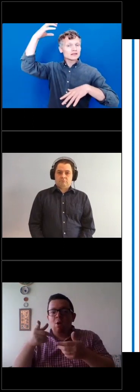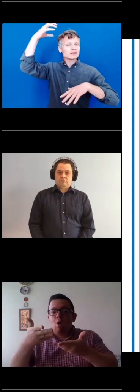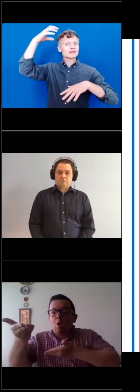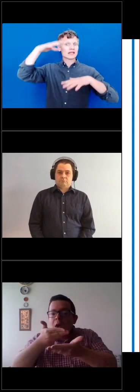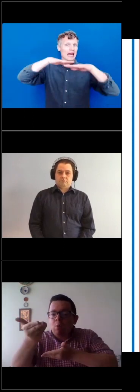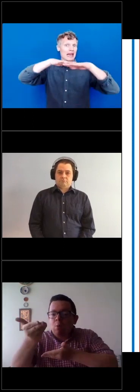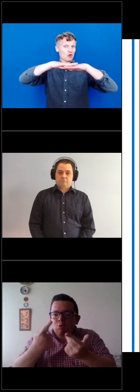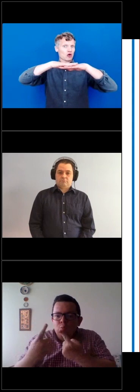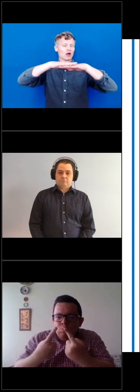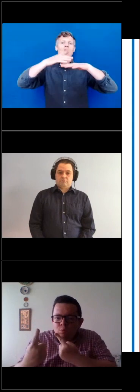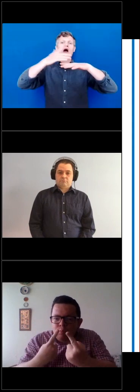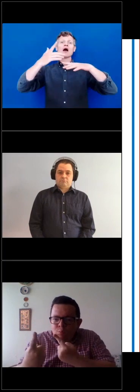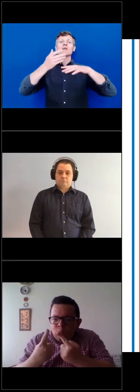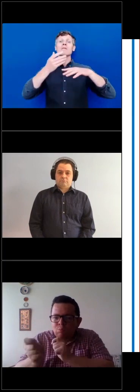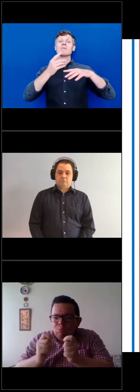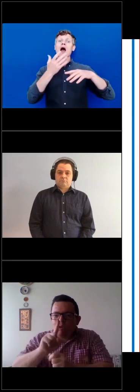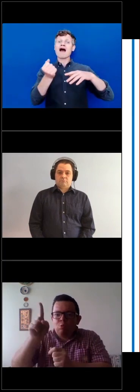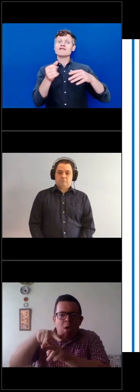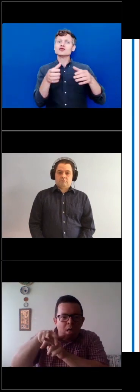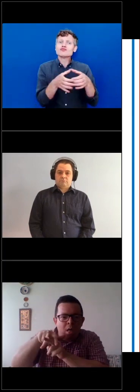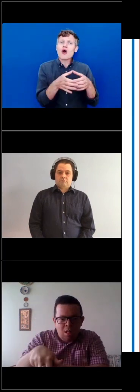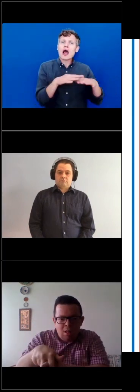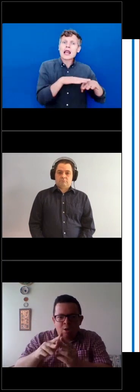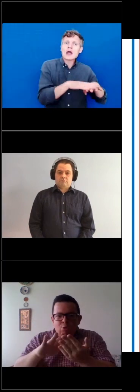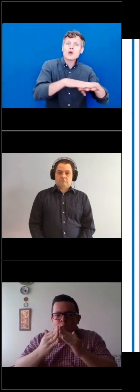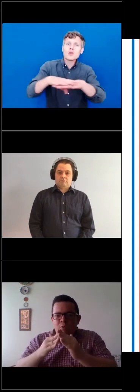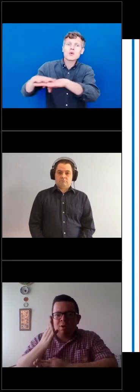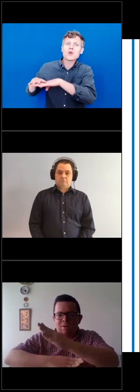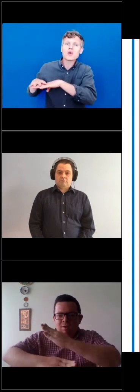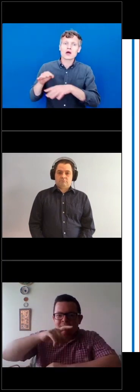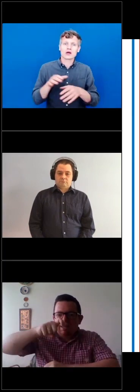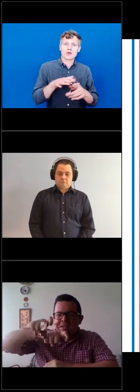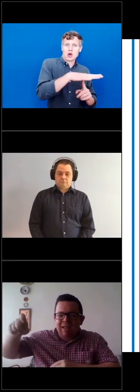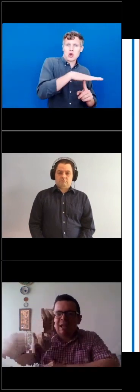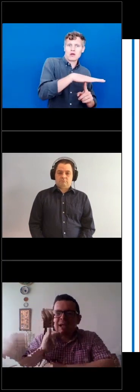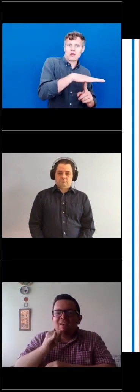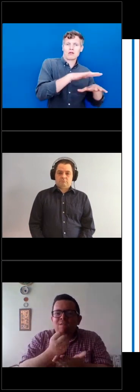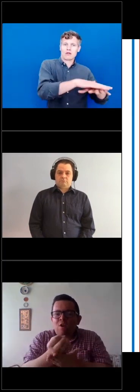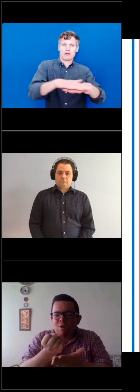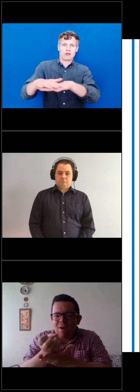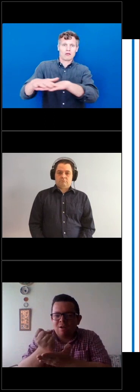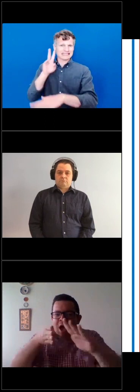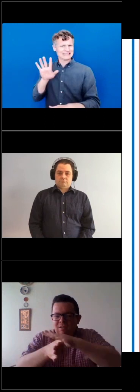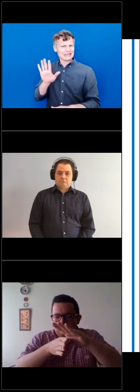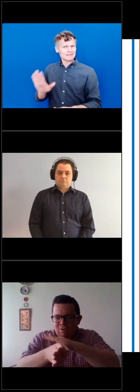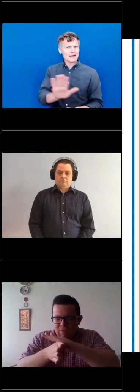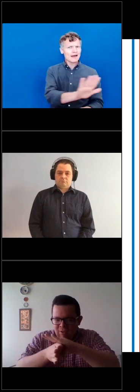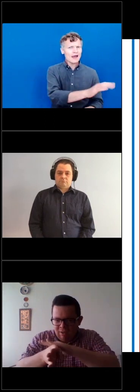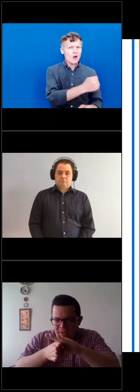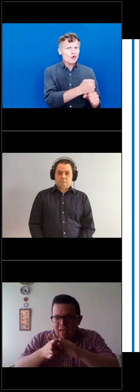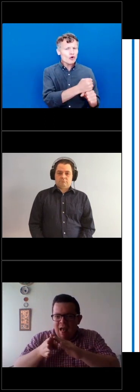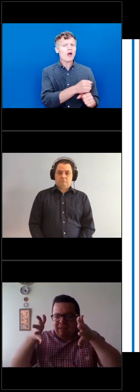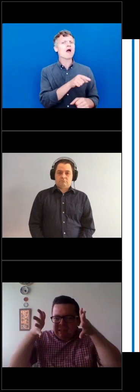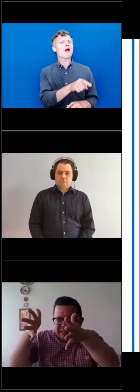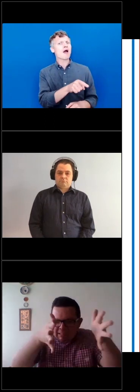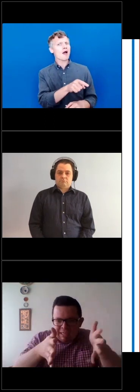their actions. Listen and learn about their experiences and similar situation, and how to overcome these